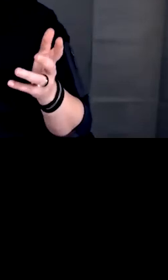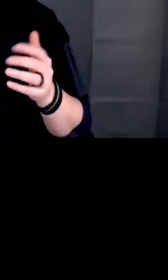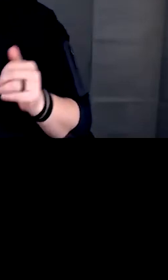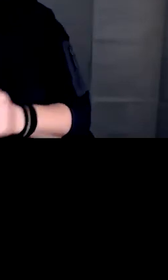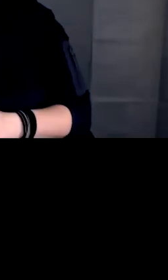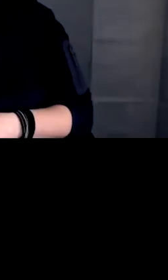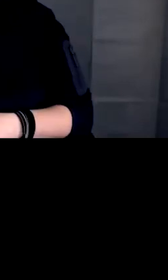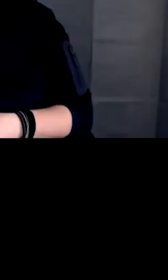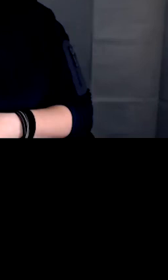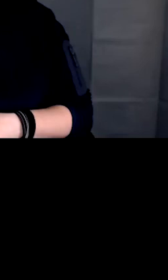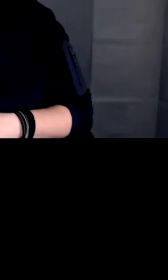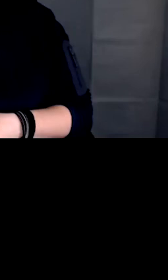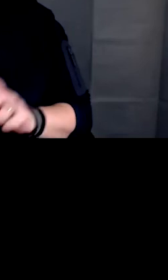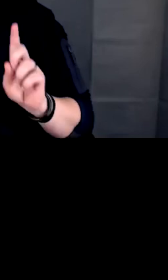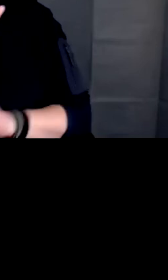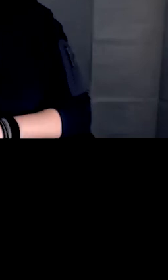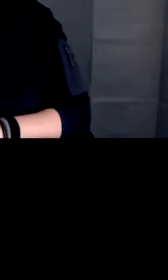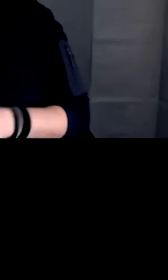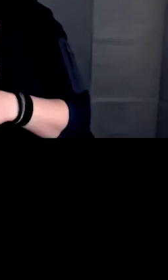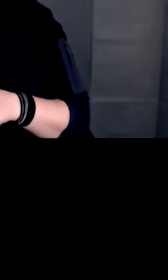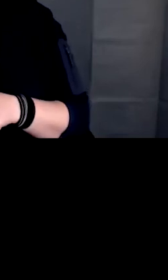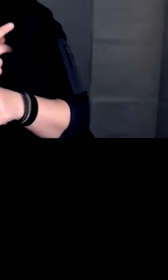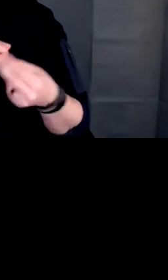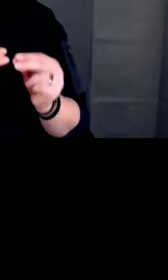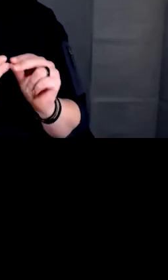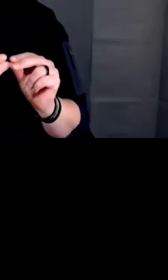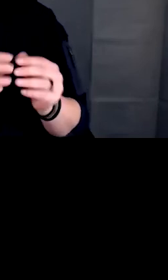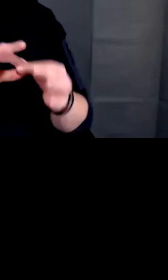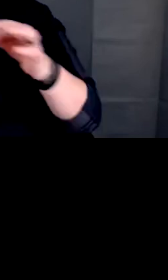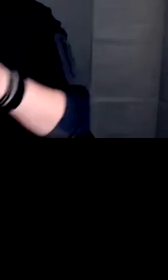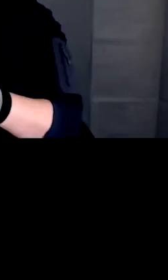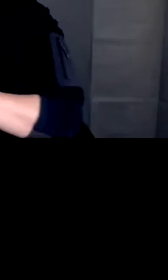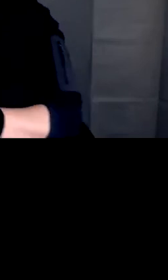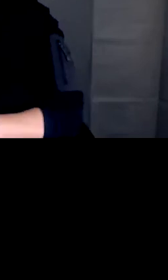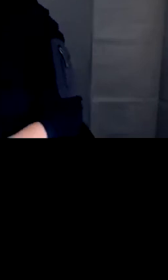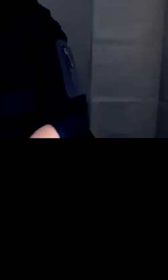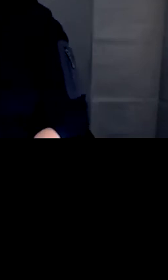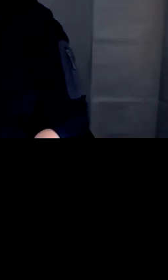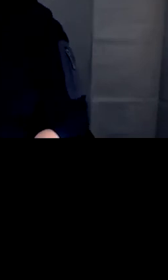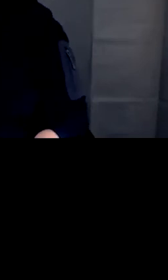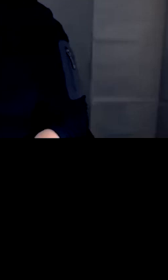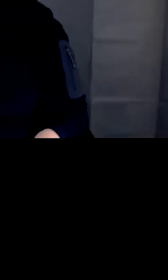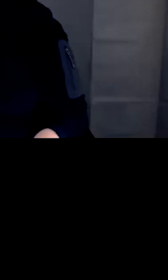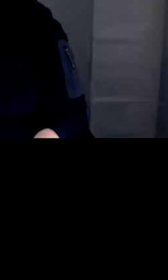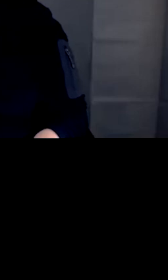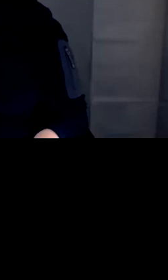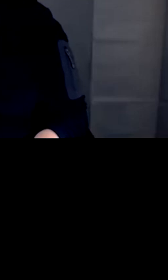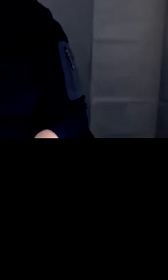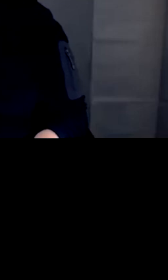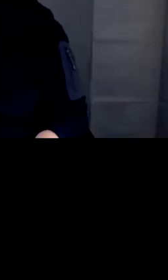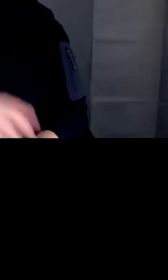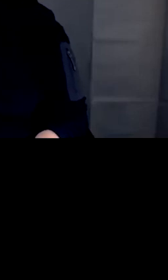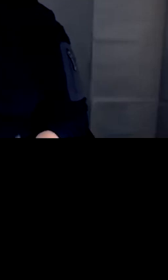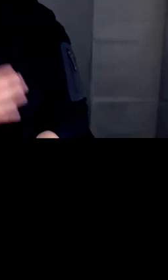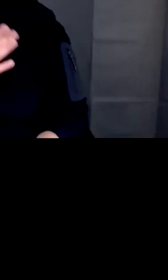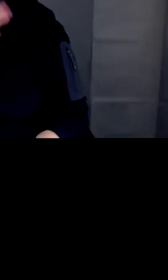atypical socialness to suicide risk. I don't know the answer to that question. My suspicion would be probably not. My guess